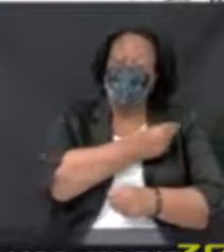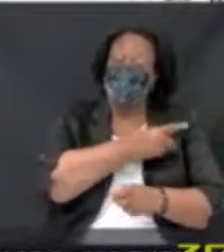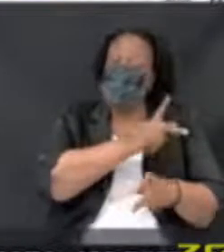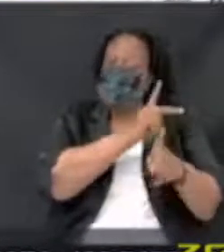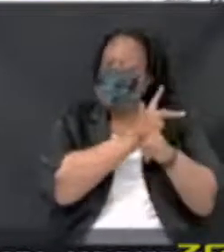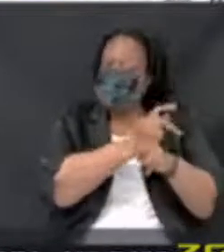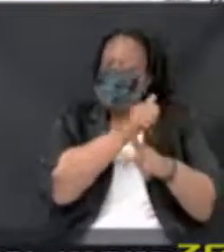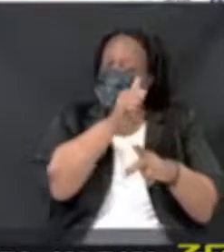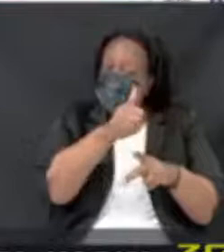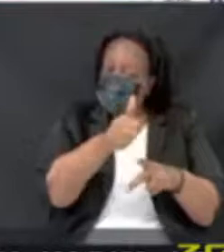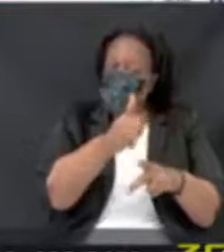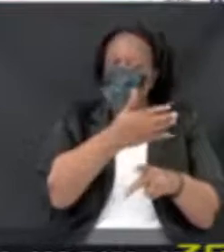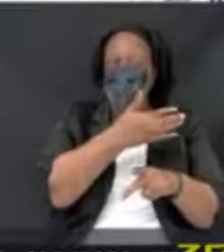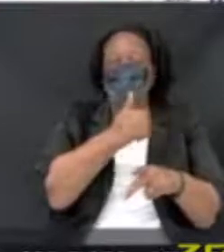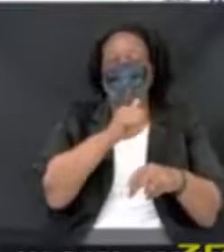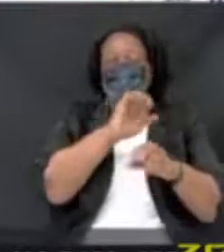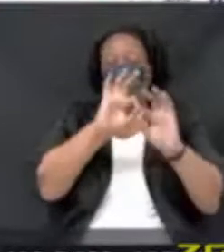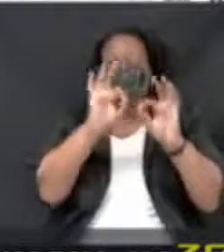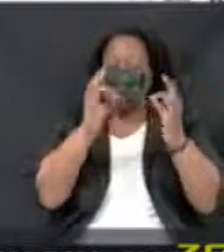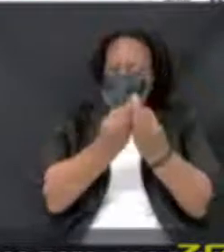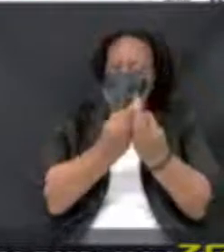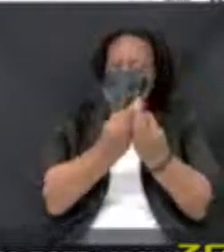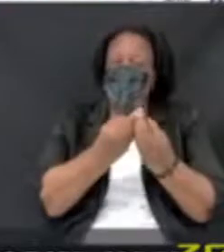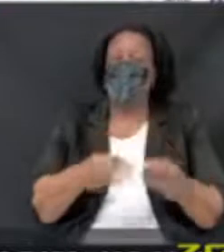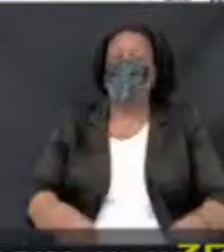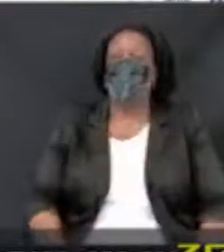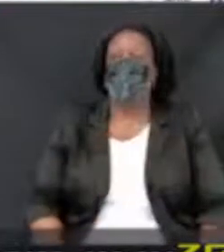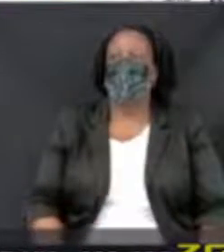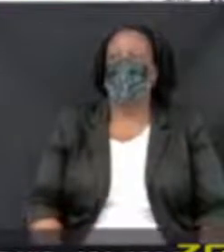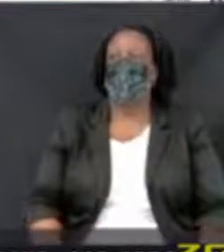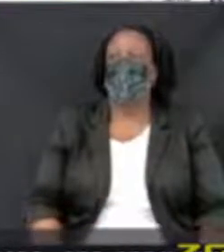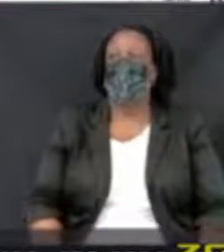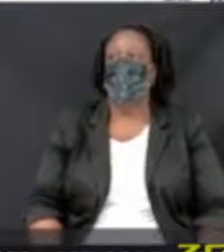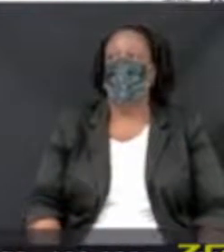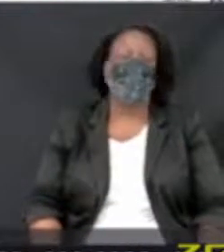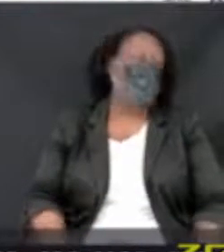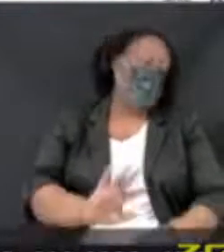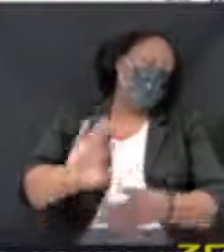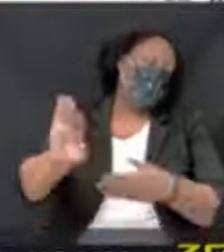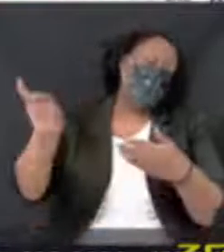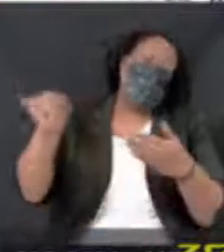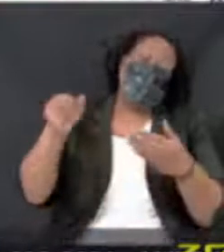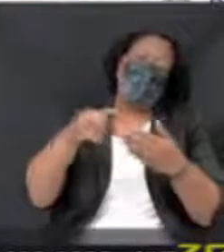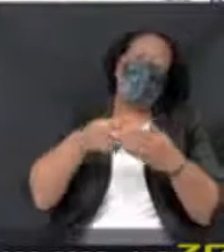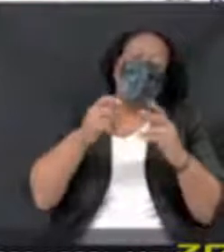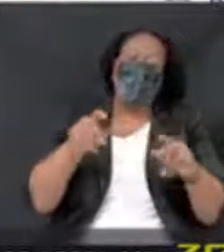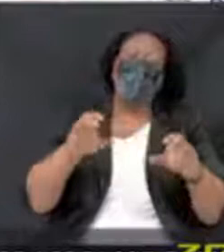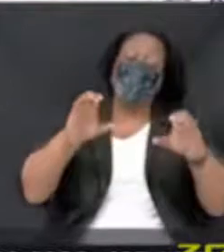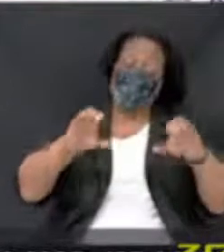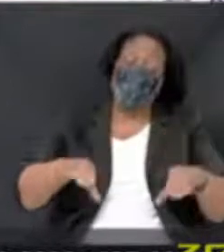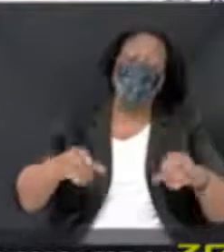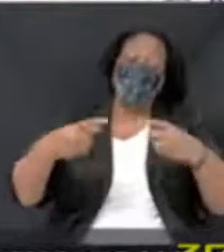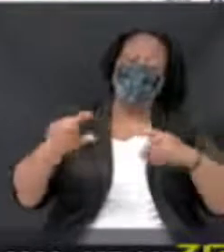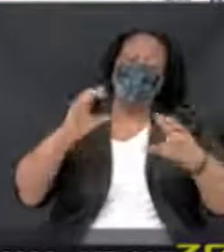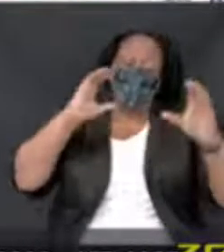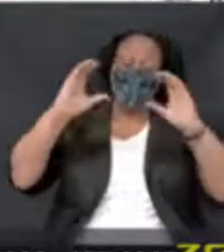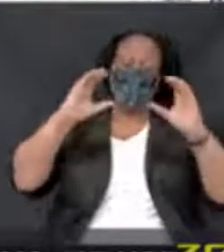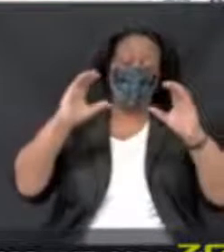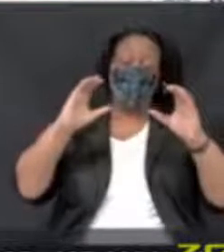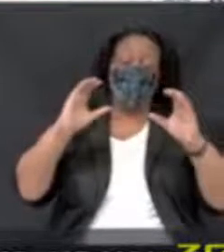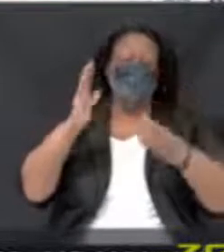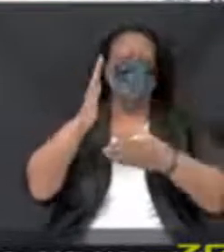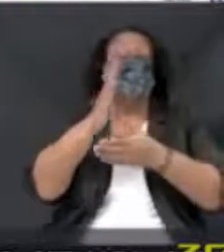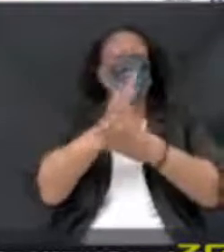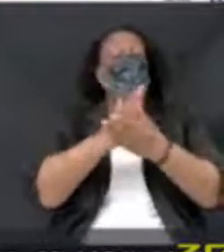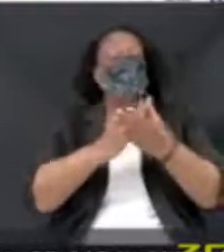coming forward and getting vaccinated. So I believe in Sugar Mass 50, every single person in the Federation of St. Kitts and Nevis